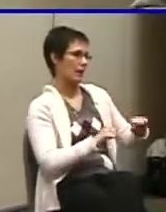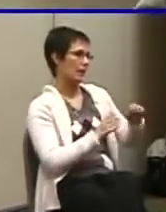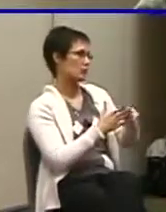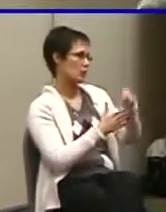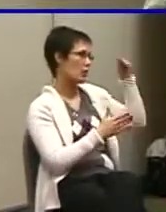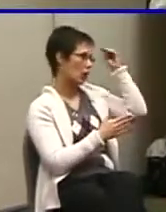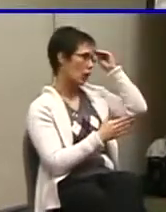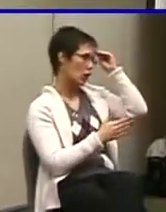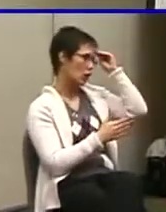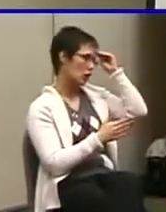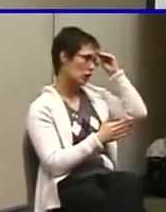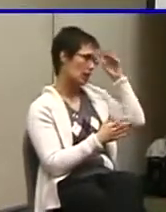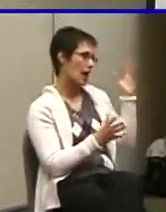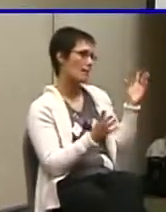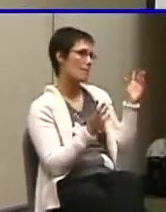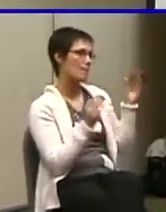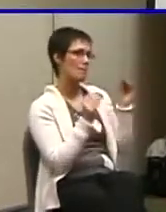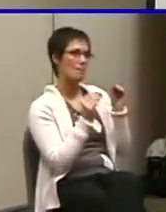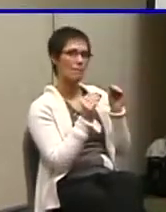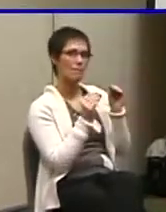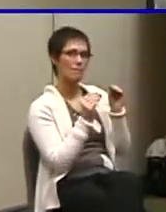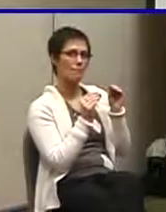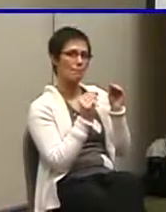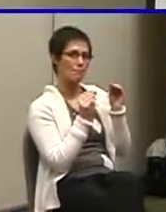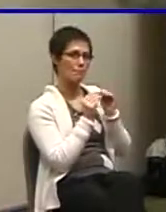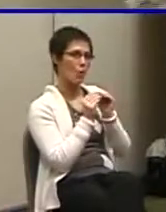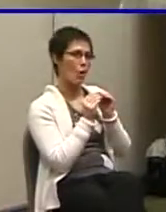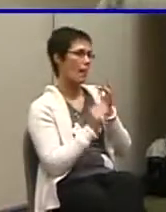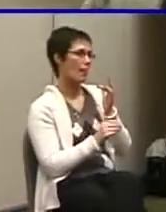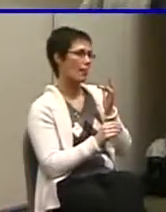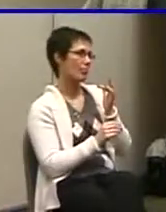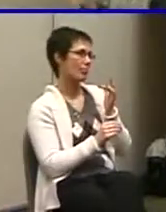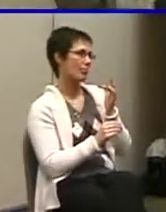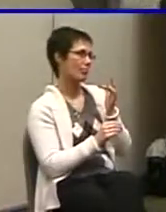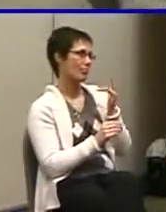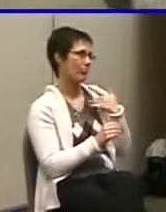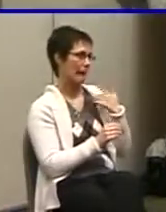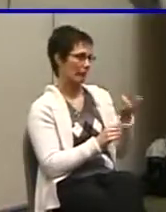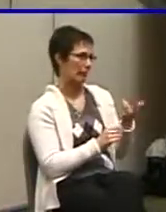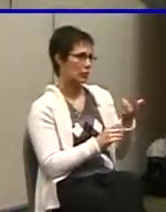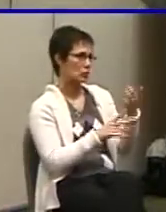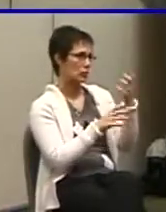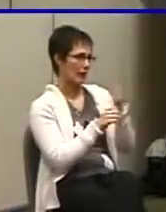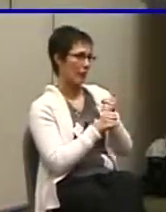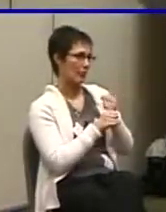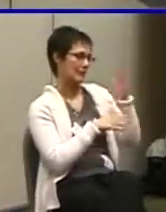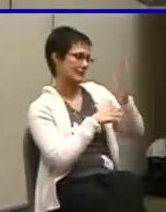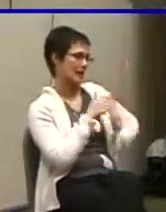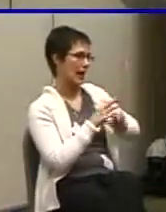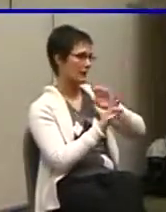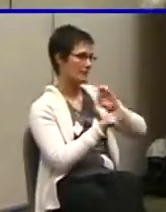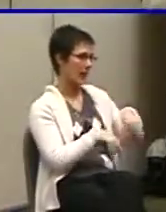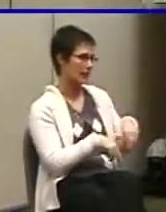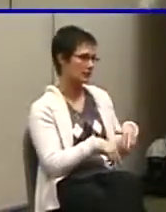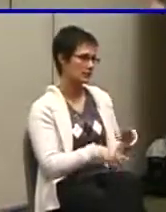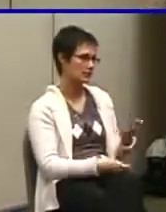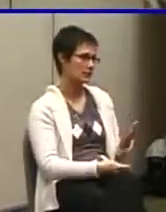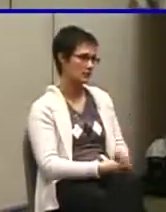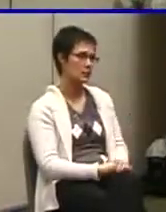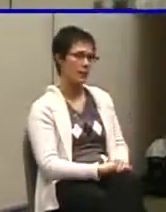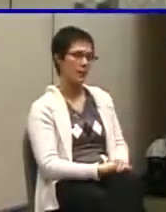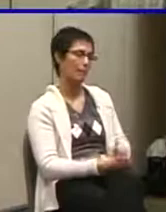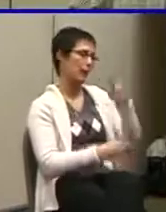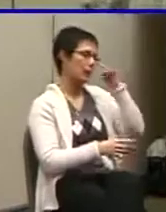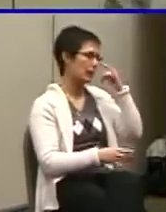And I am far more likely to get the side effect kinds of issues and the things that parents oftentimes respond. I tried this medication. My kid they wouldn't